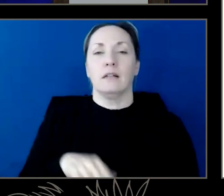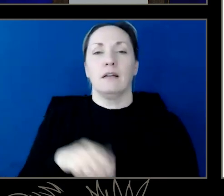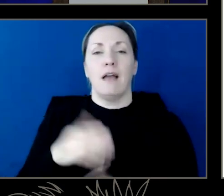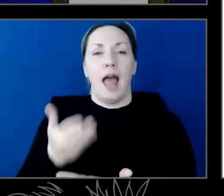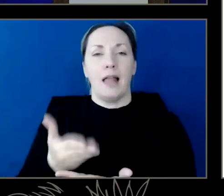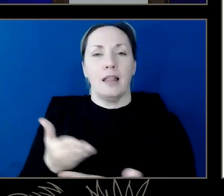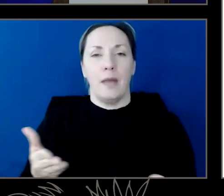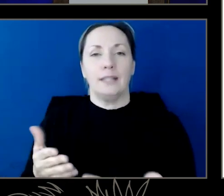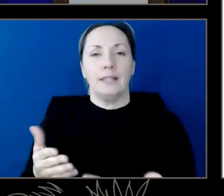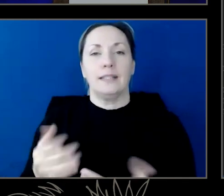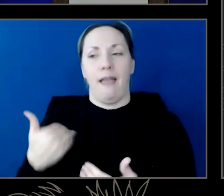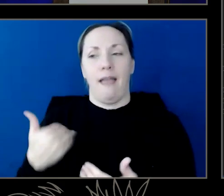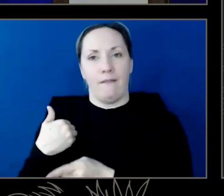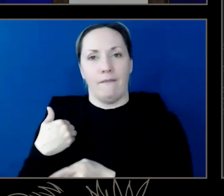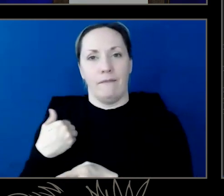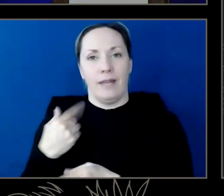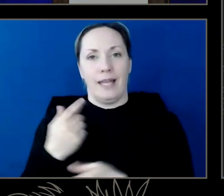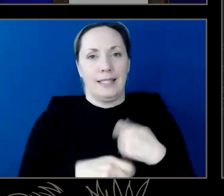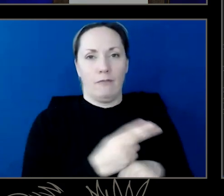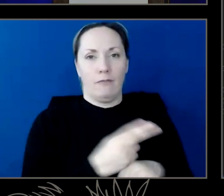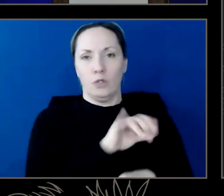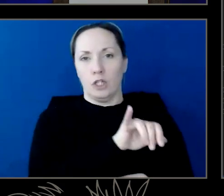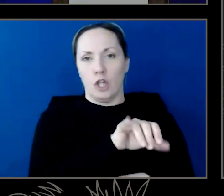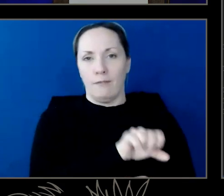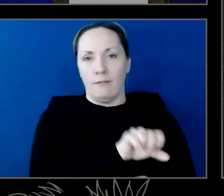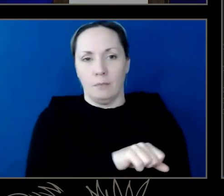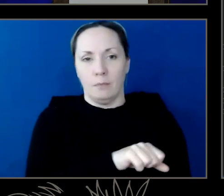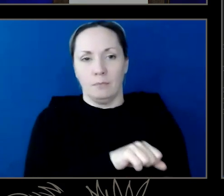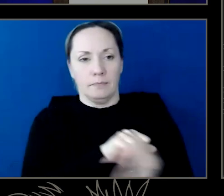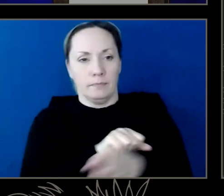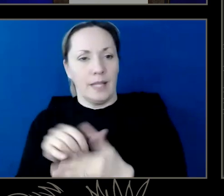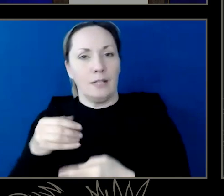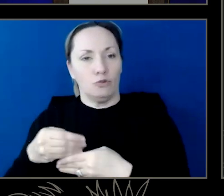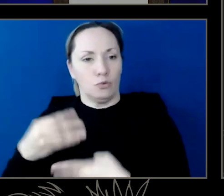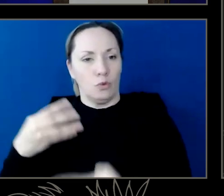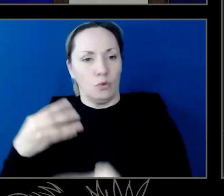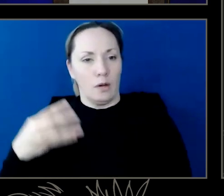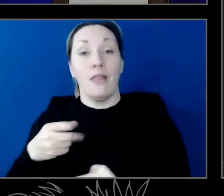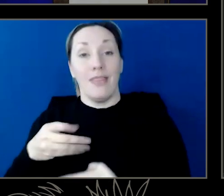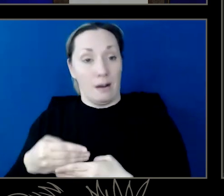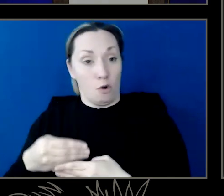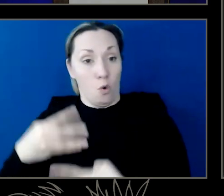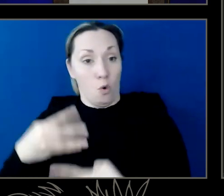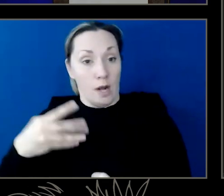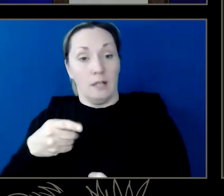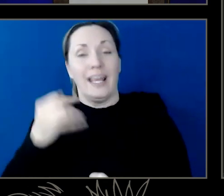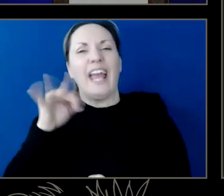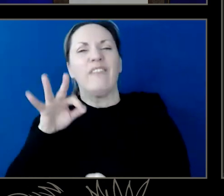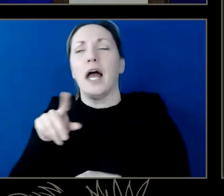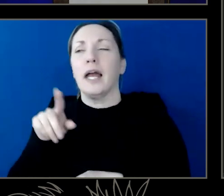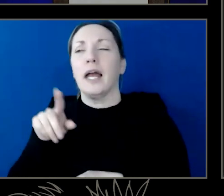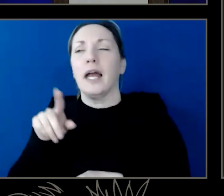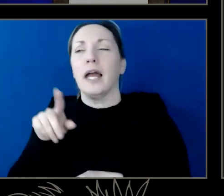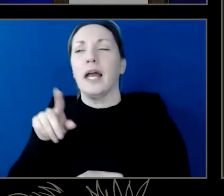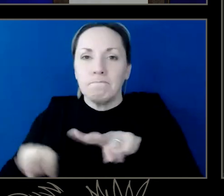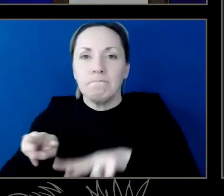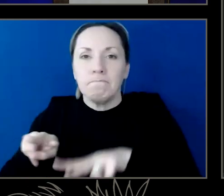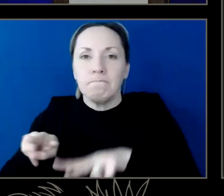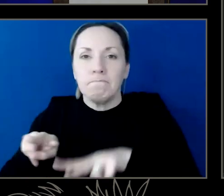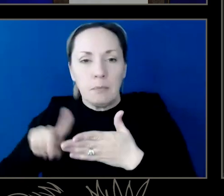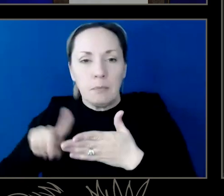JavaScript. So let's go back to this accordion here. So now with this accordion here, if I inspect this element,